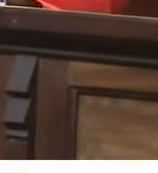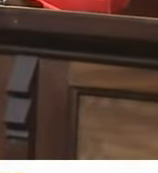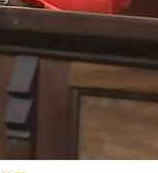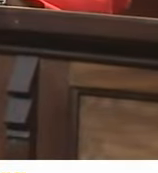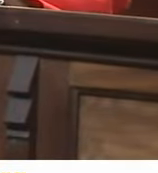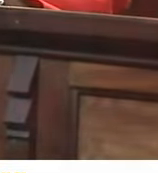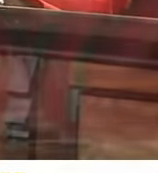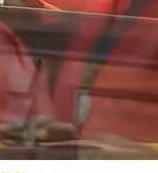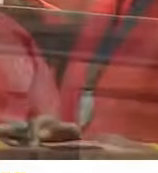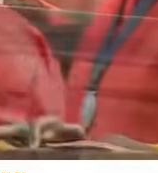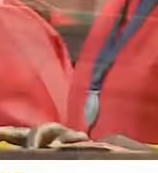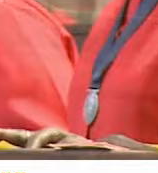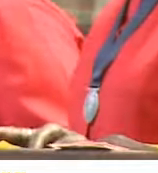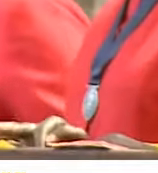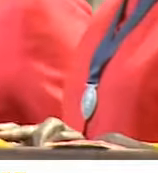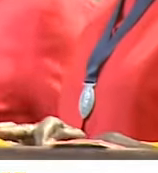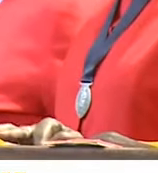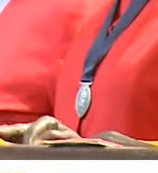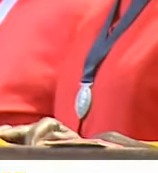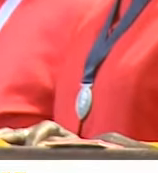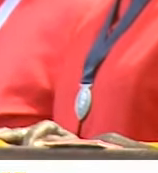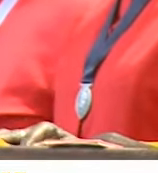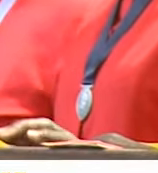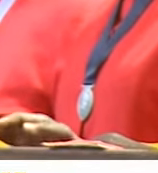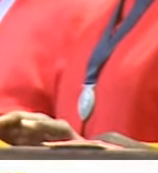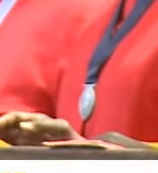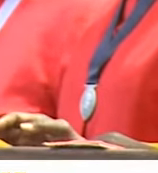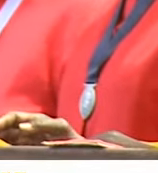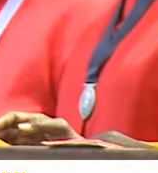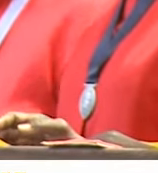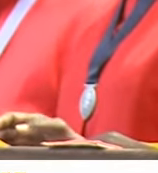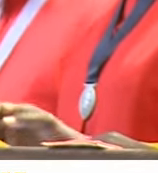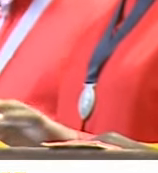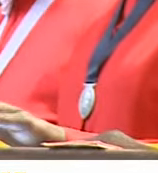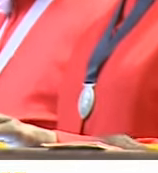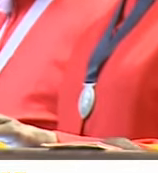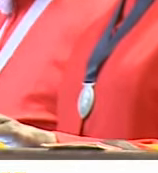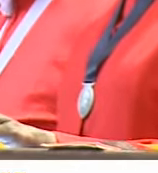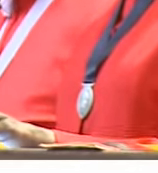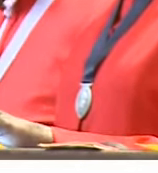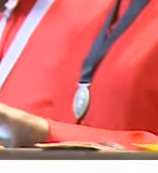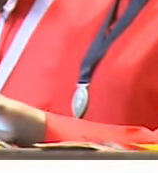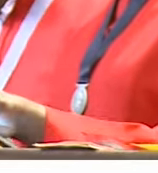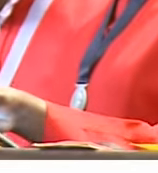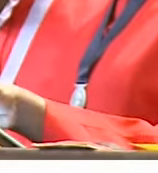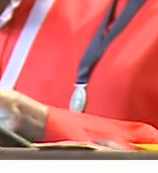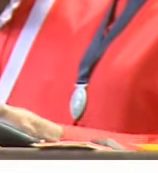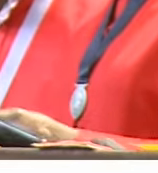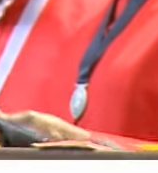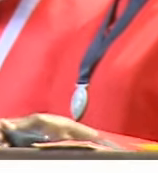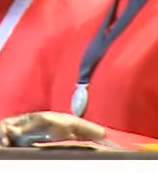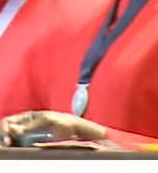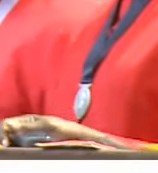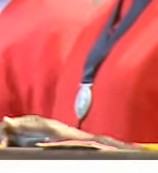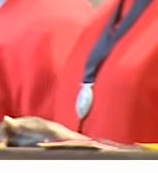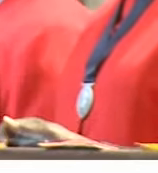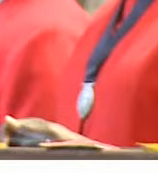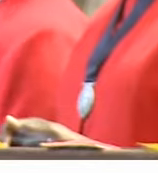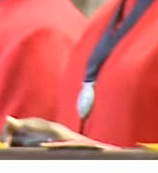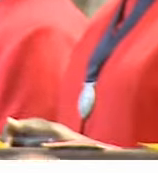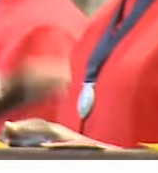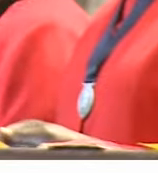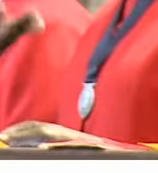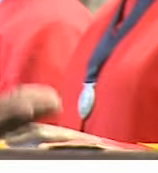And the responses to this service will be projected. So in the spirit of corporate worship, we encourage